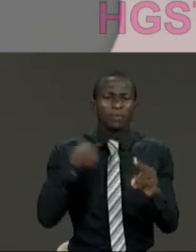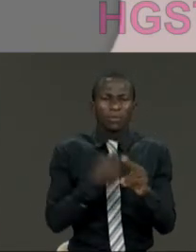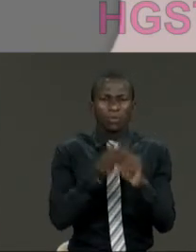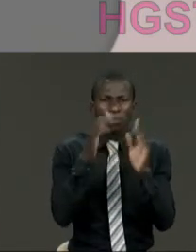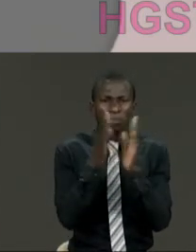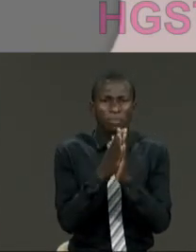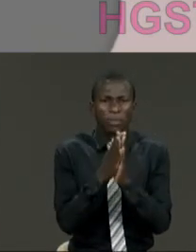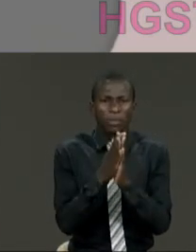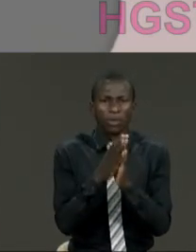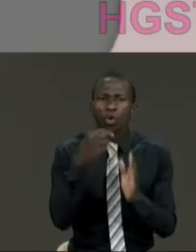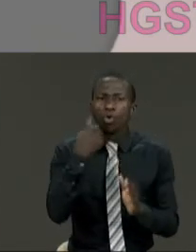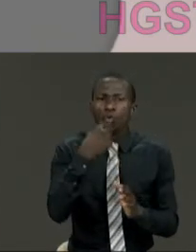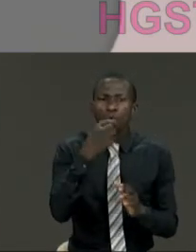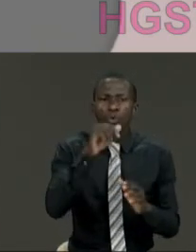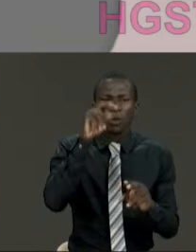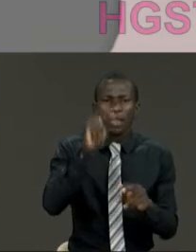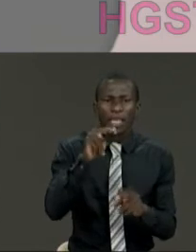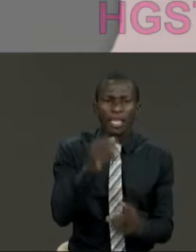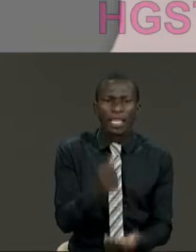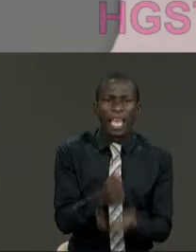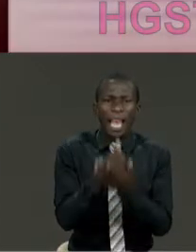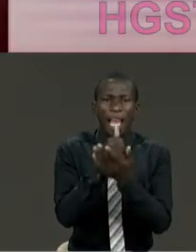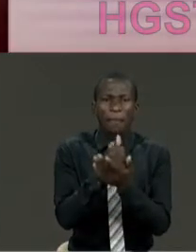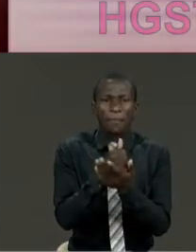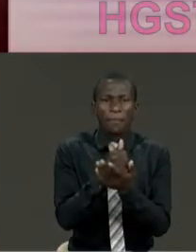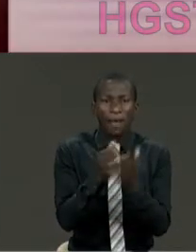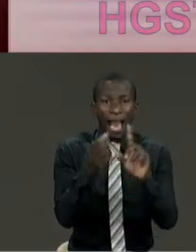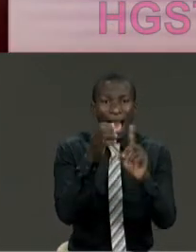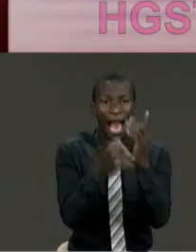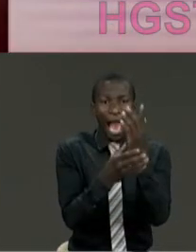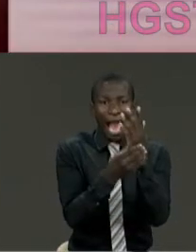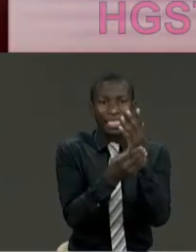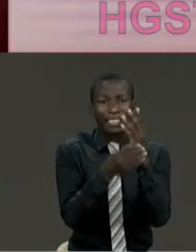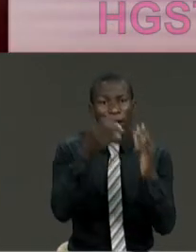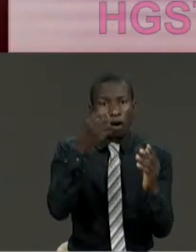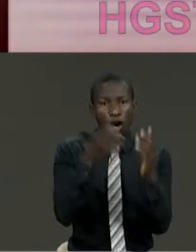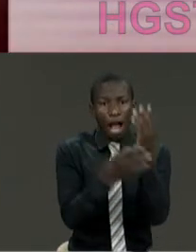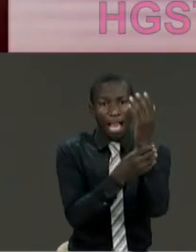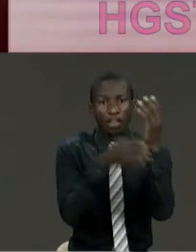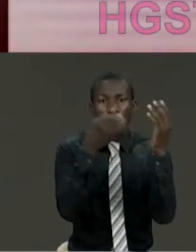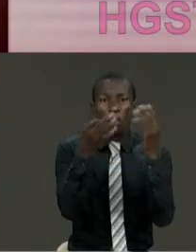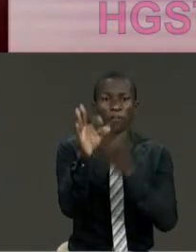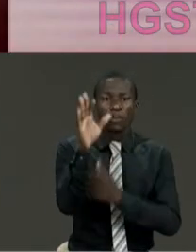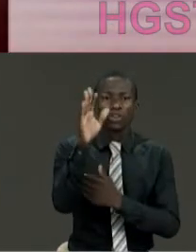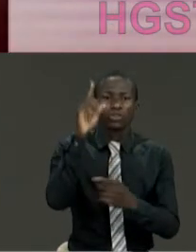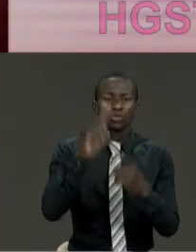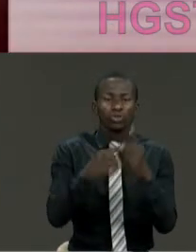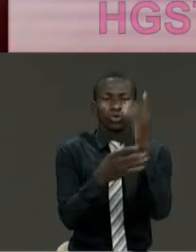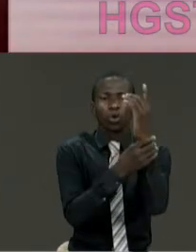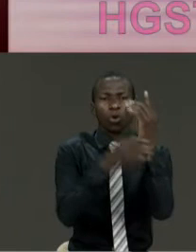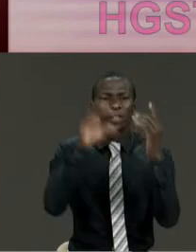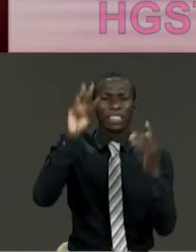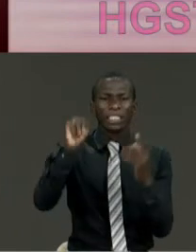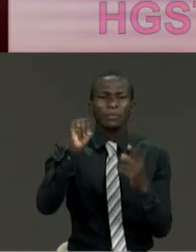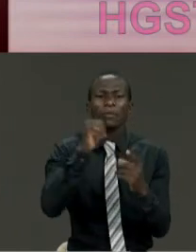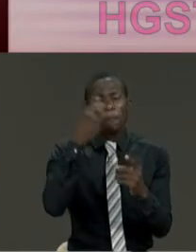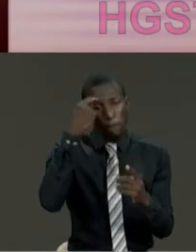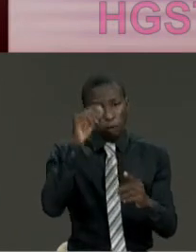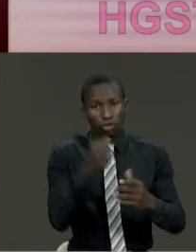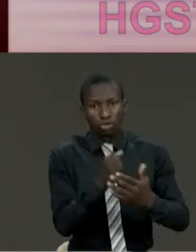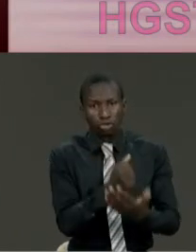hands for support and victory? Who need the hands of God to hold him for support and